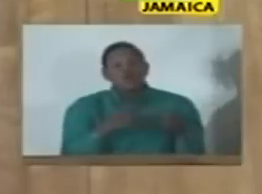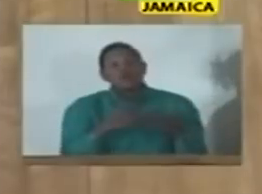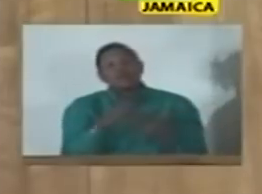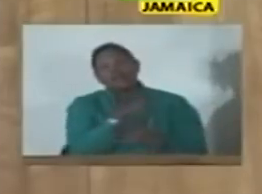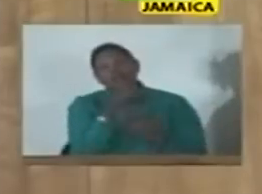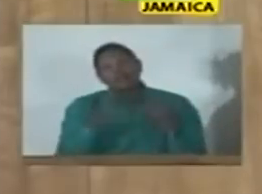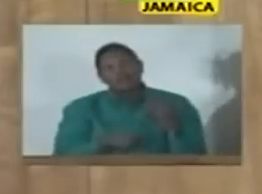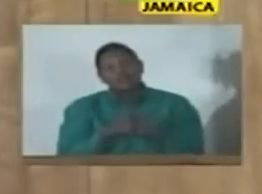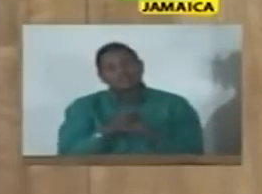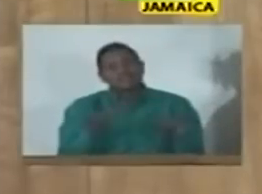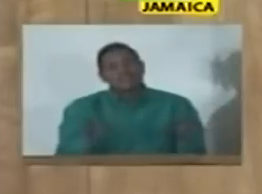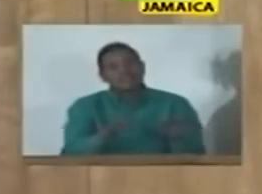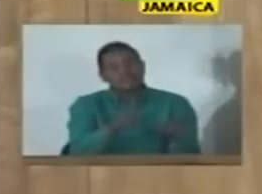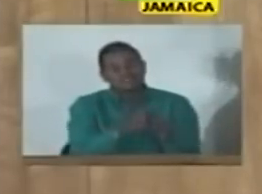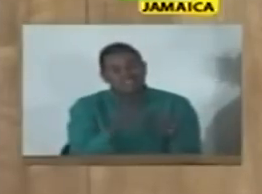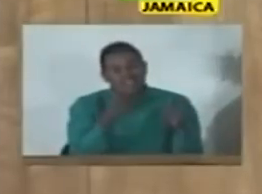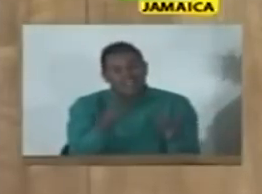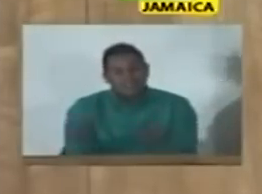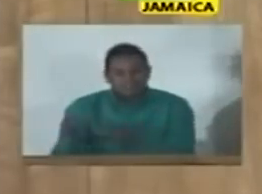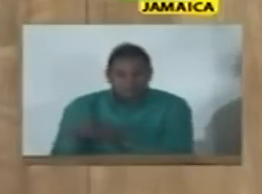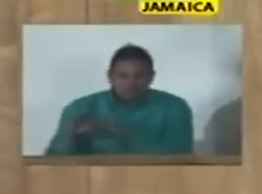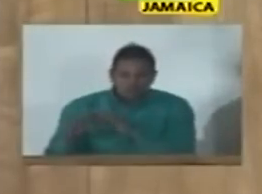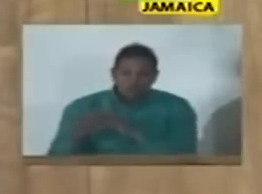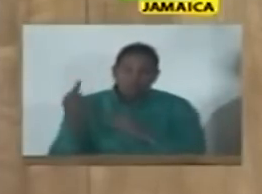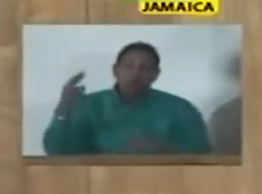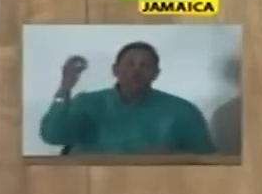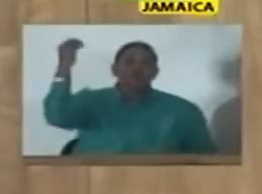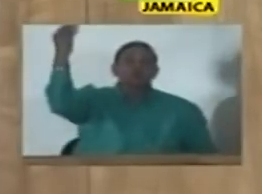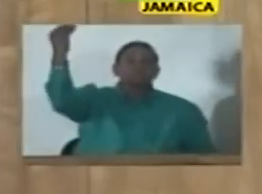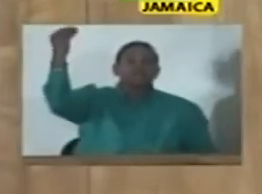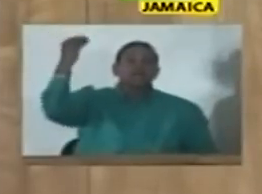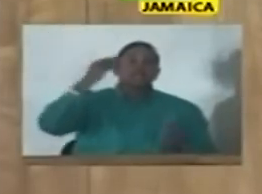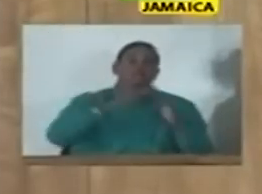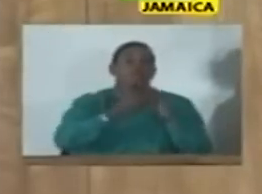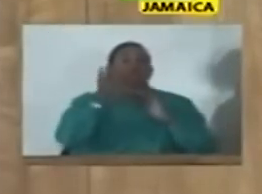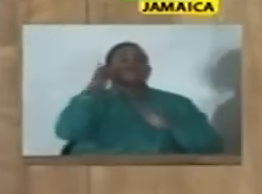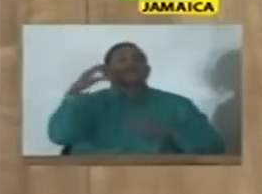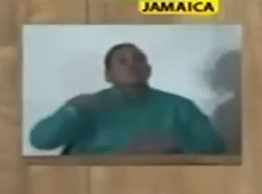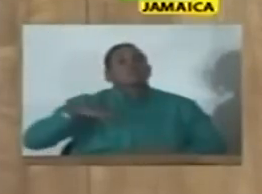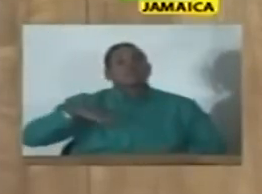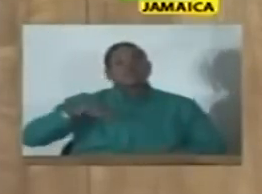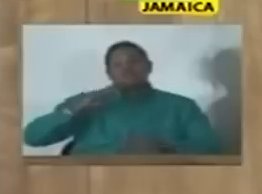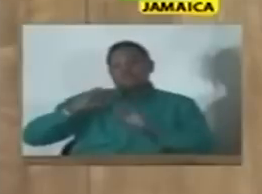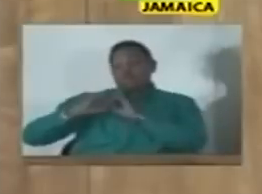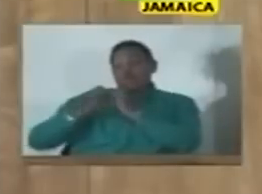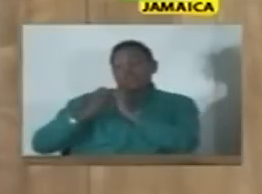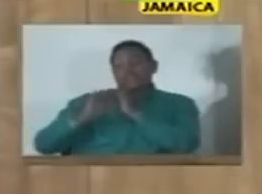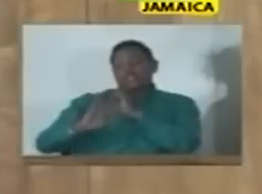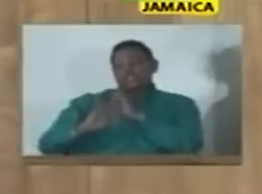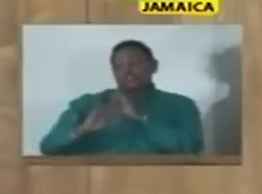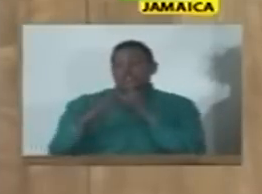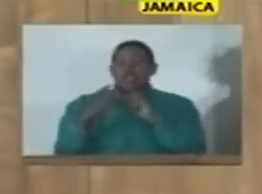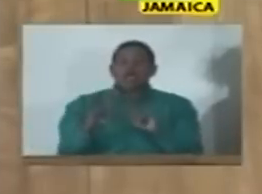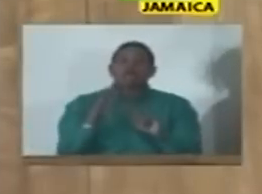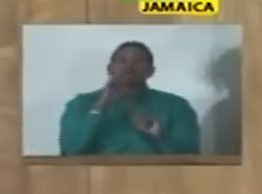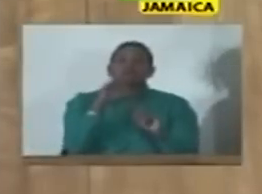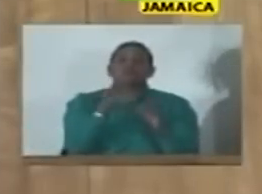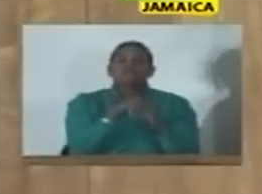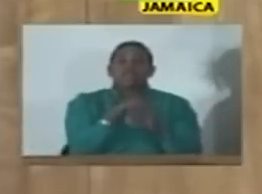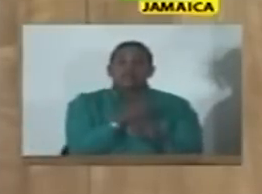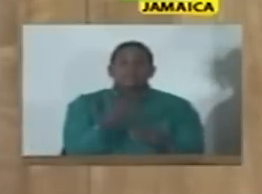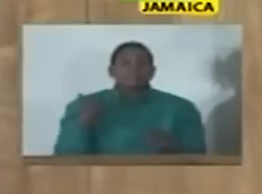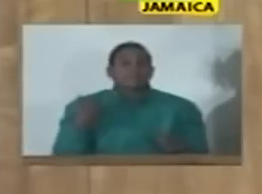those activities occur in Jamaica or outside of Jamaica, or for the benefit of an organization being a member which